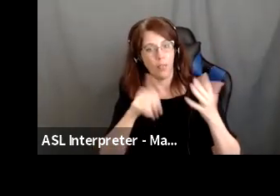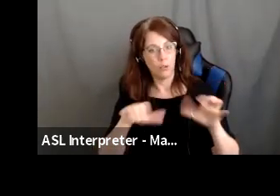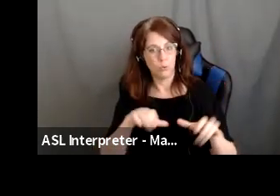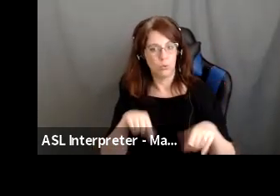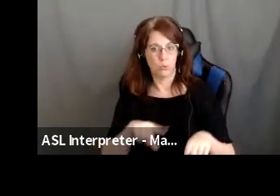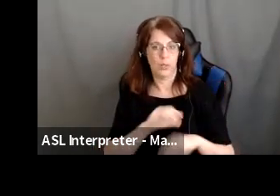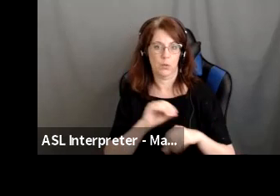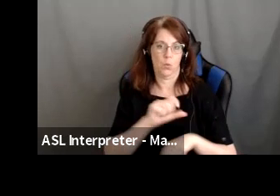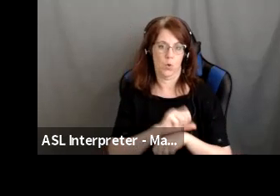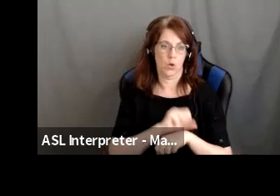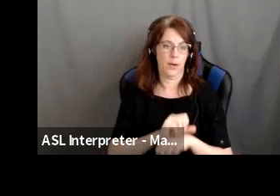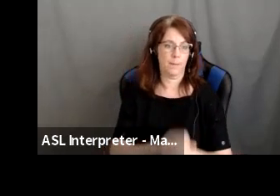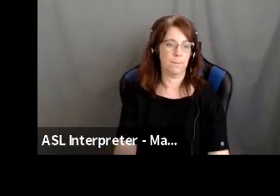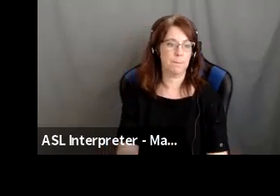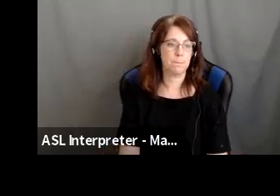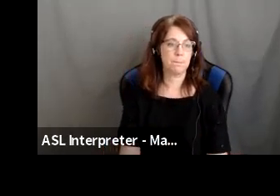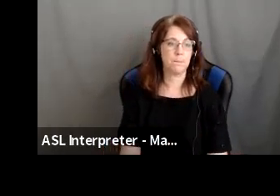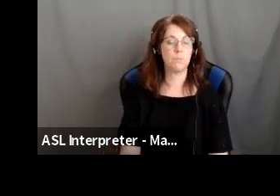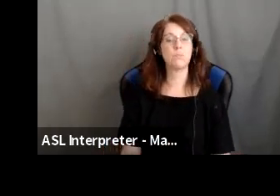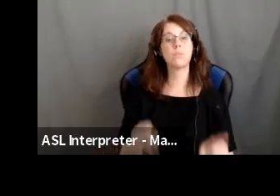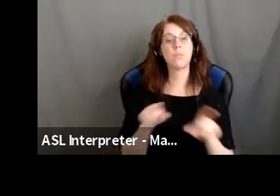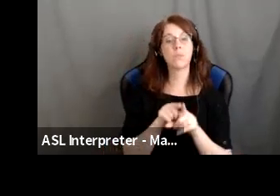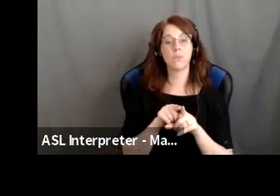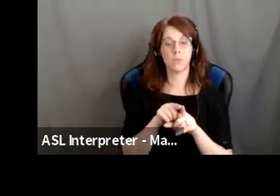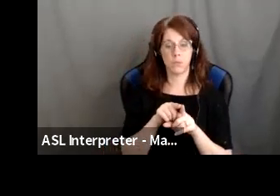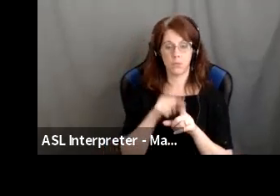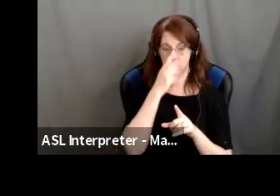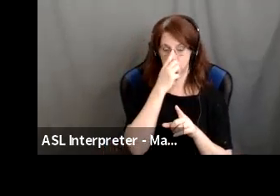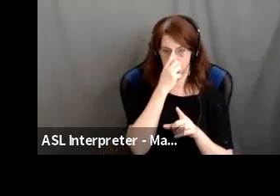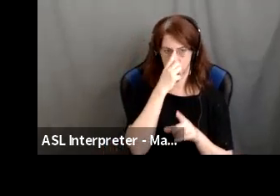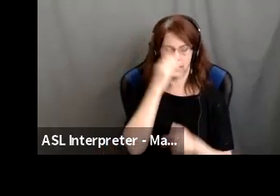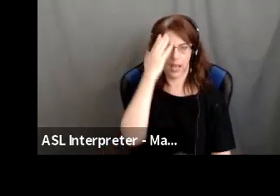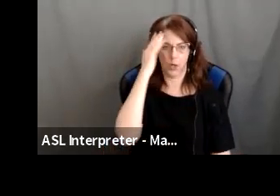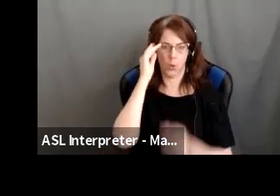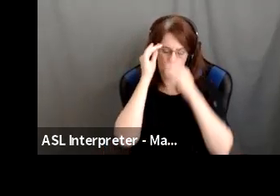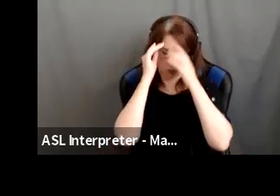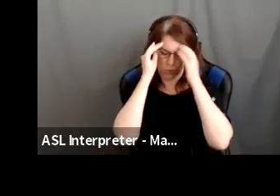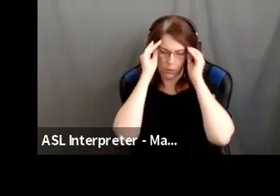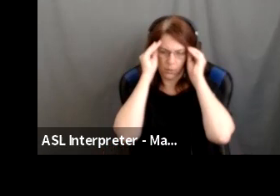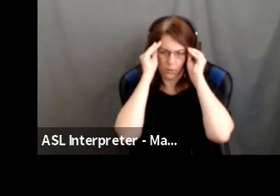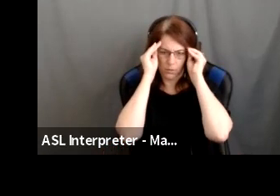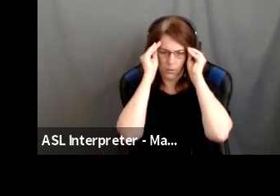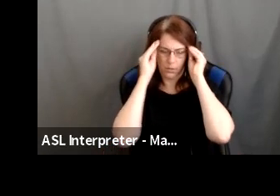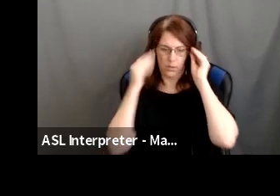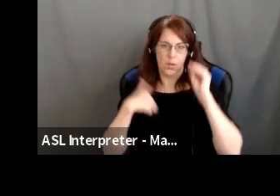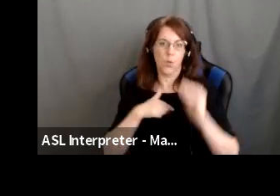And also, if you are, yes, I know us women sometimes do get